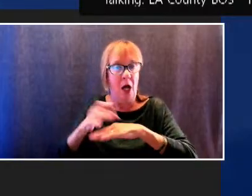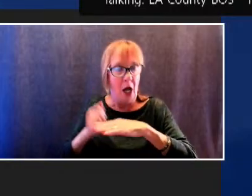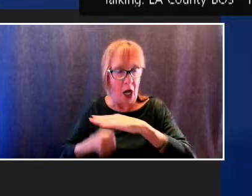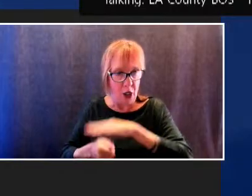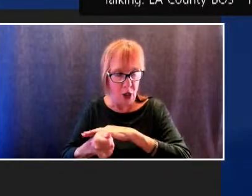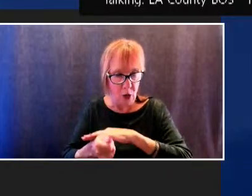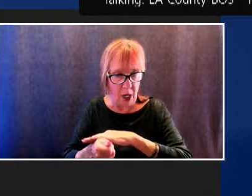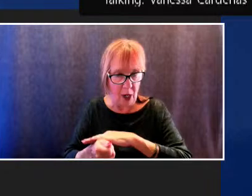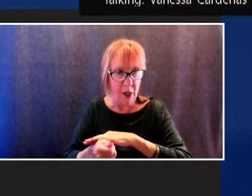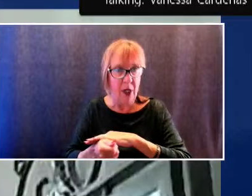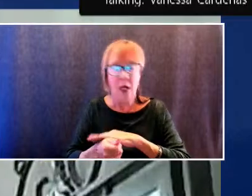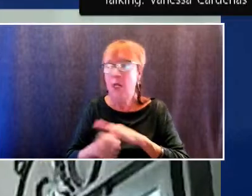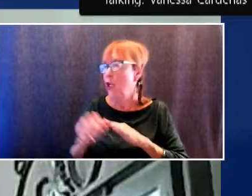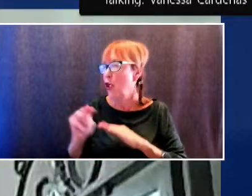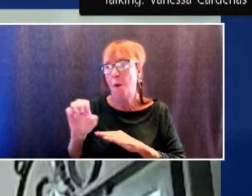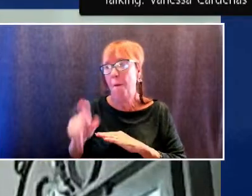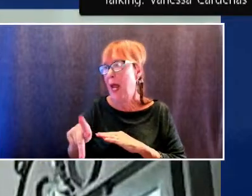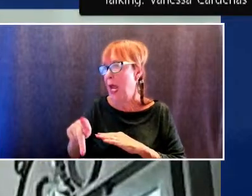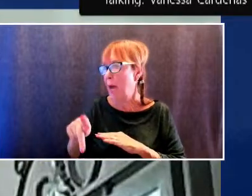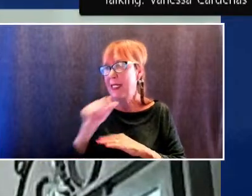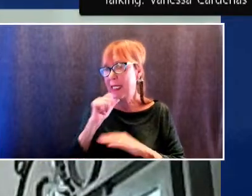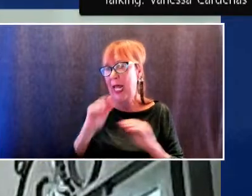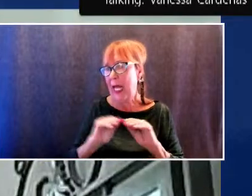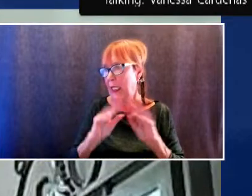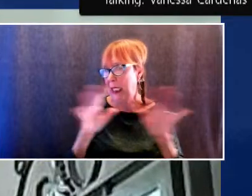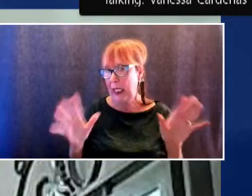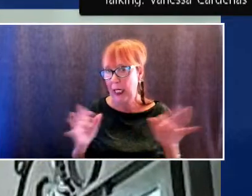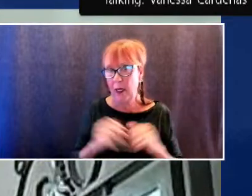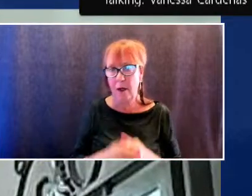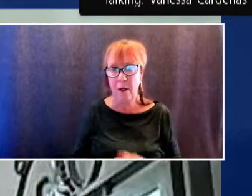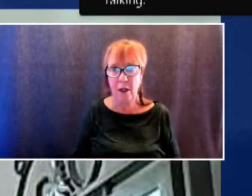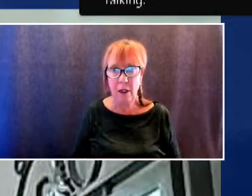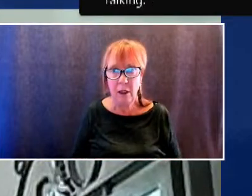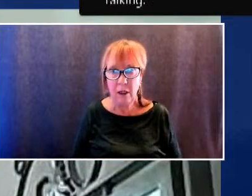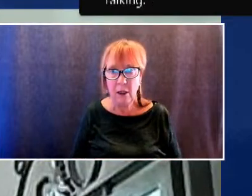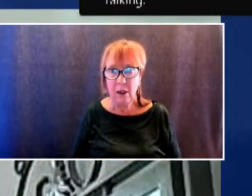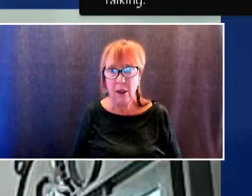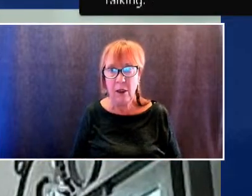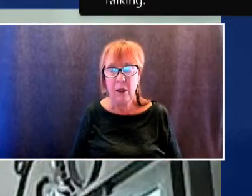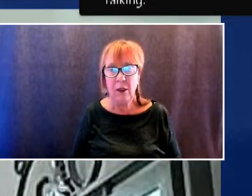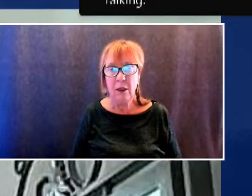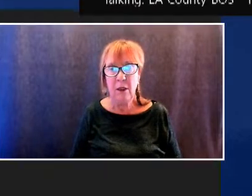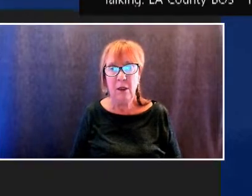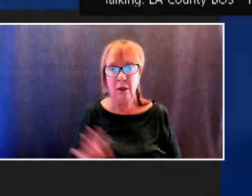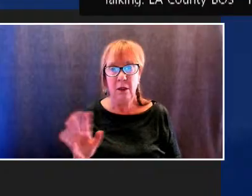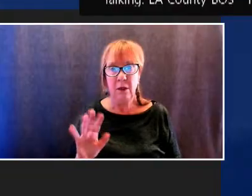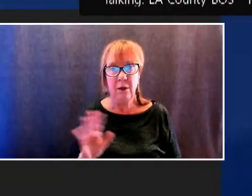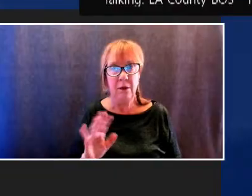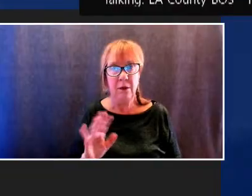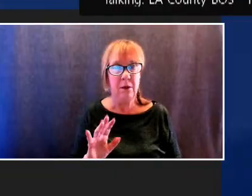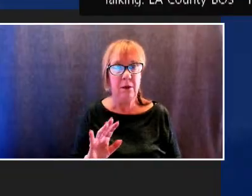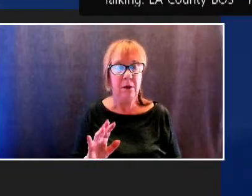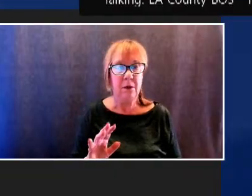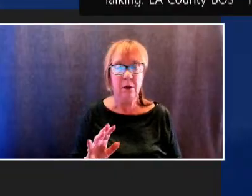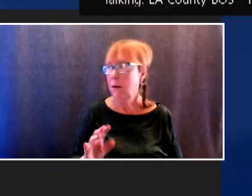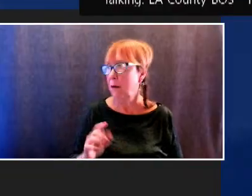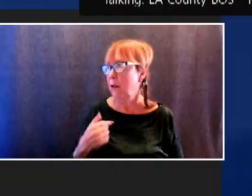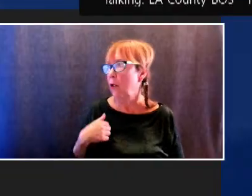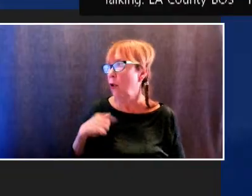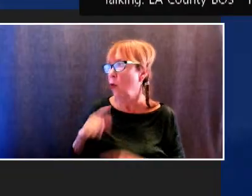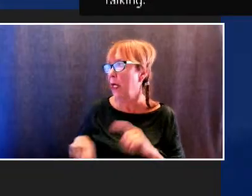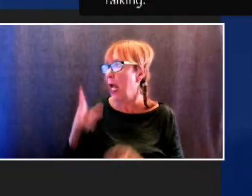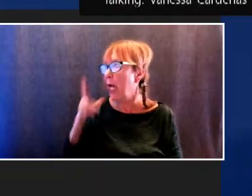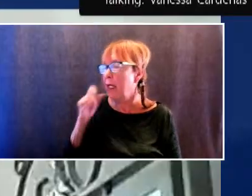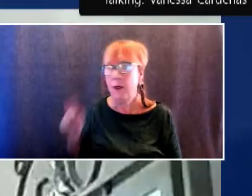clear. So at this time, we will be reaching out to customers through something. Vanessa, we can't hear you.